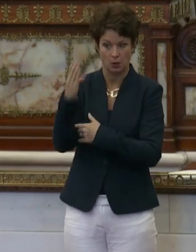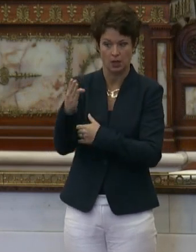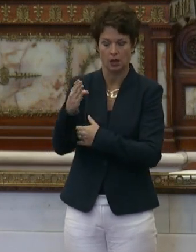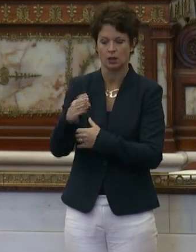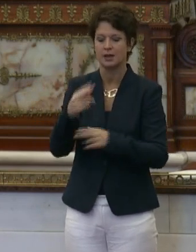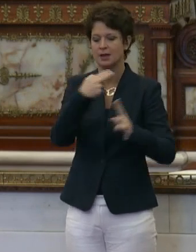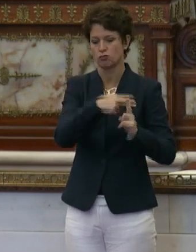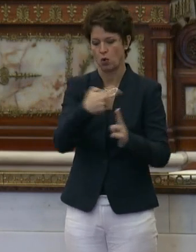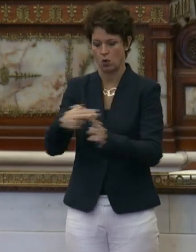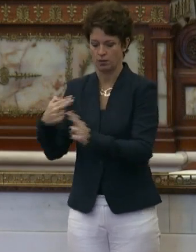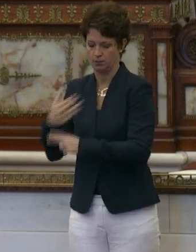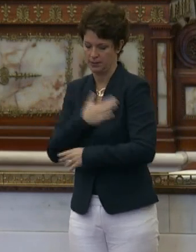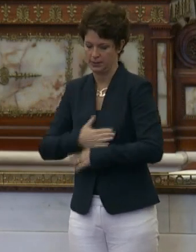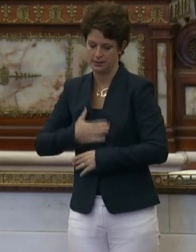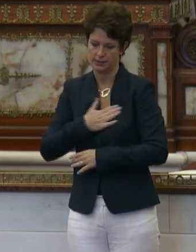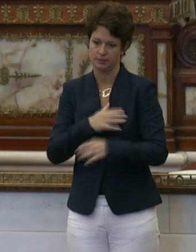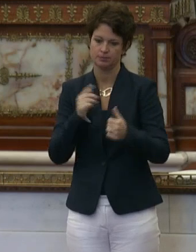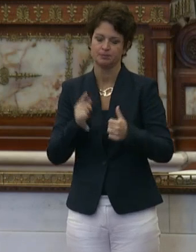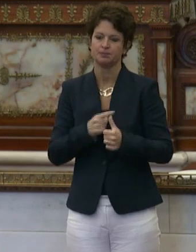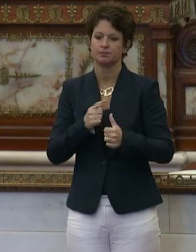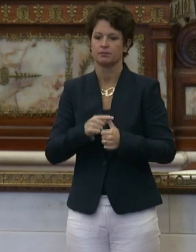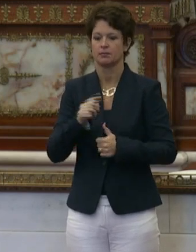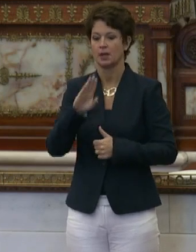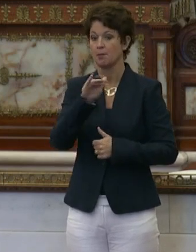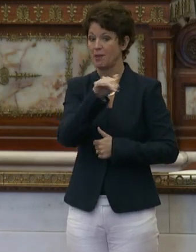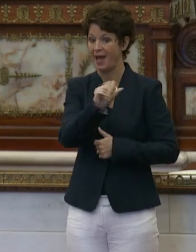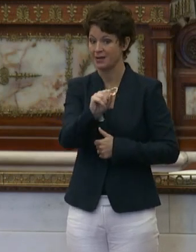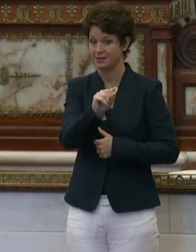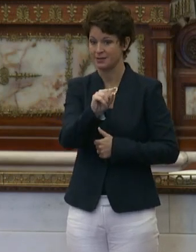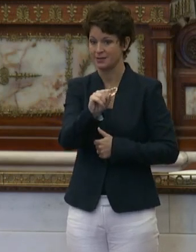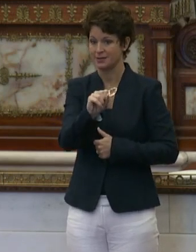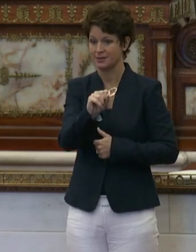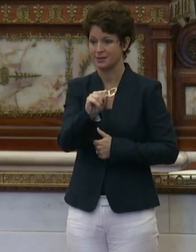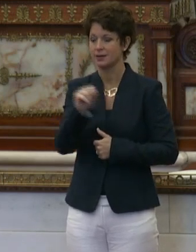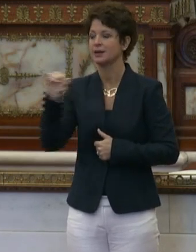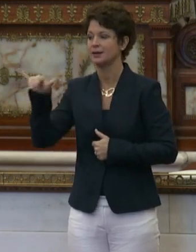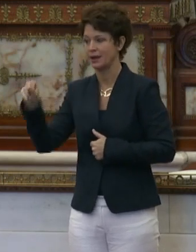Decker, please call the roll. Councilwoman Bass.